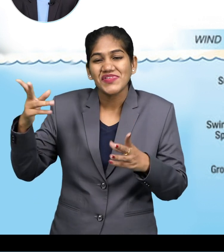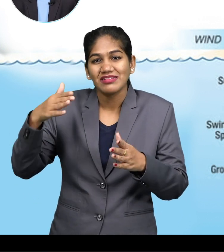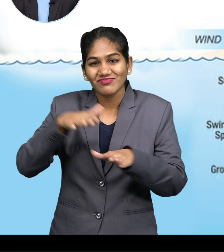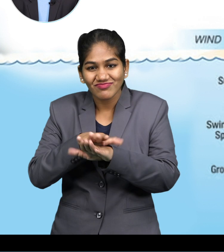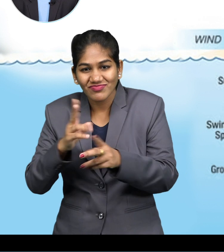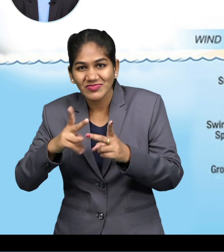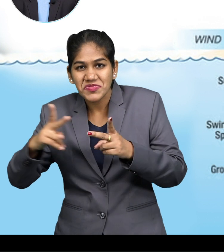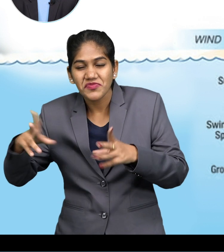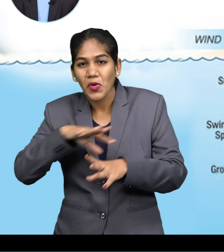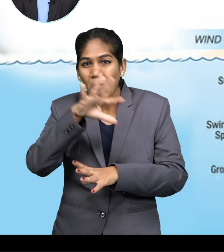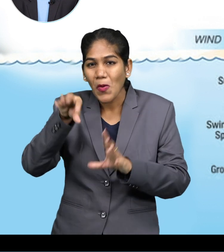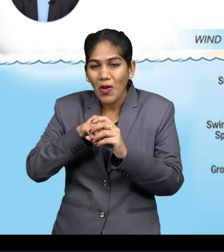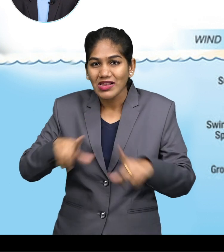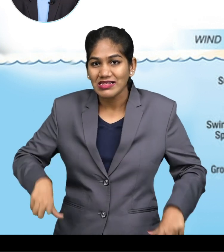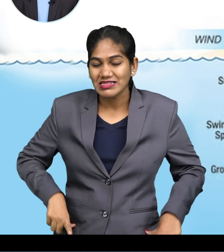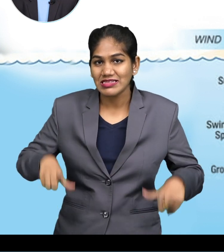organisms.